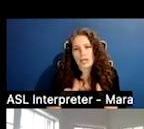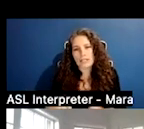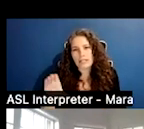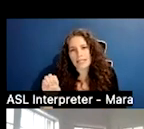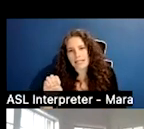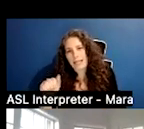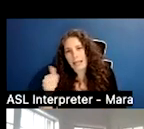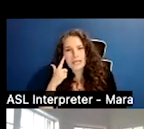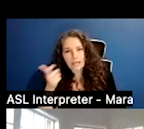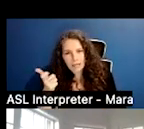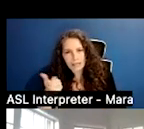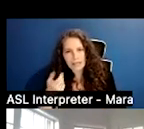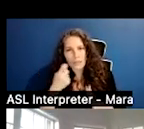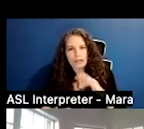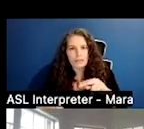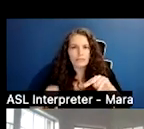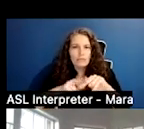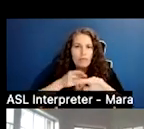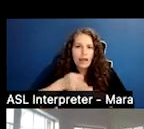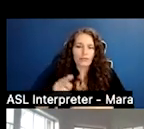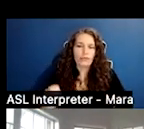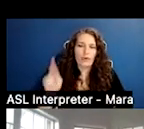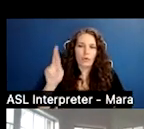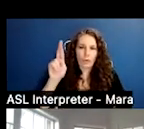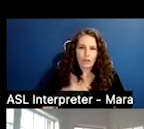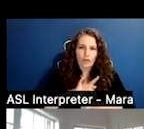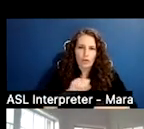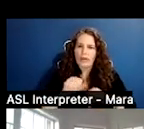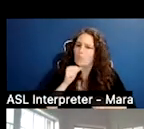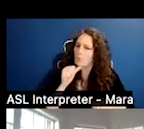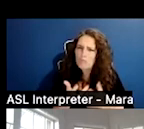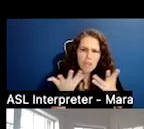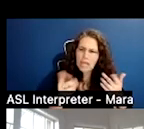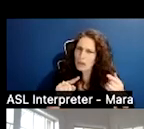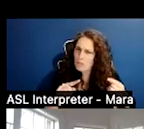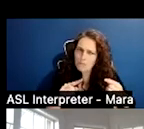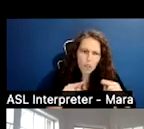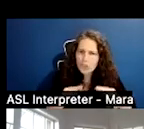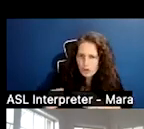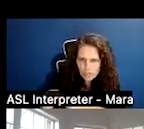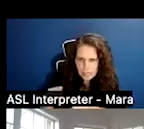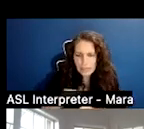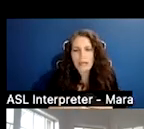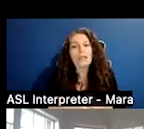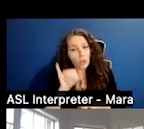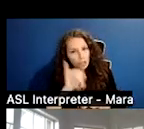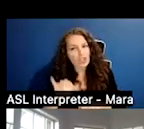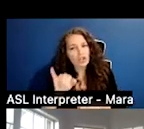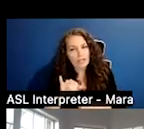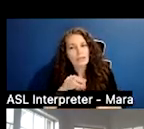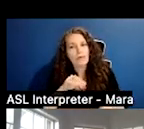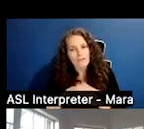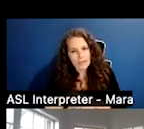after the Northridge earthquake, and there weren't that many people insured. So insurance was definitely effective for those who had it around the